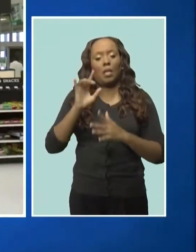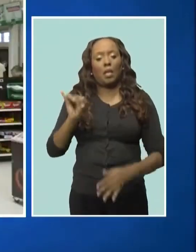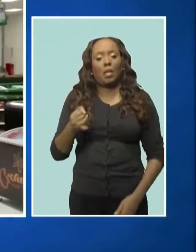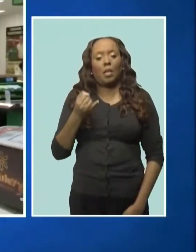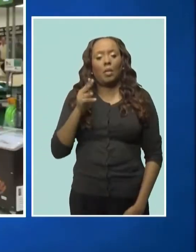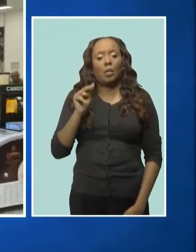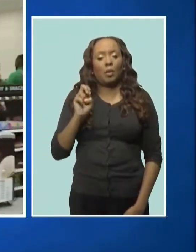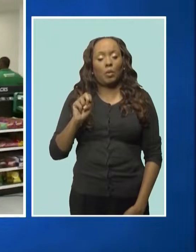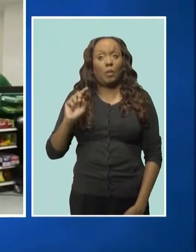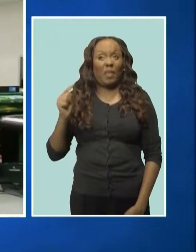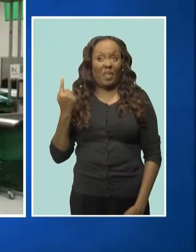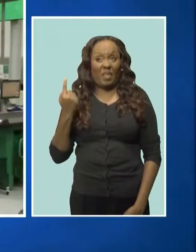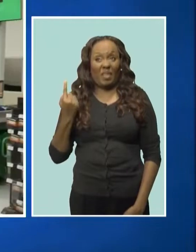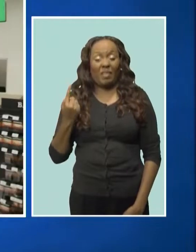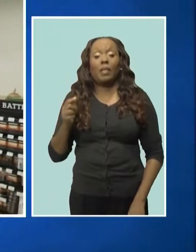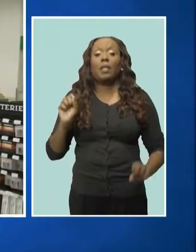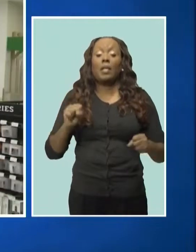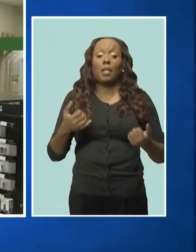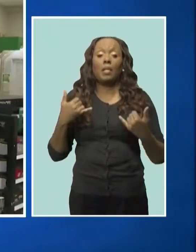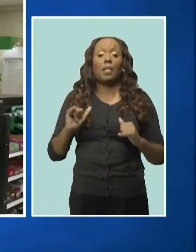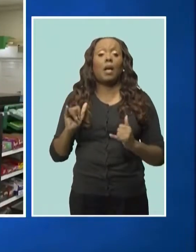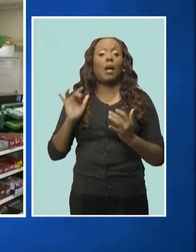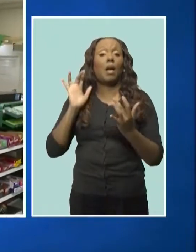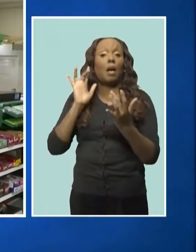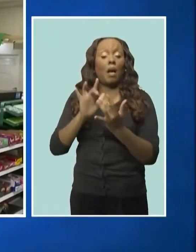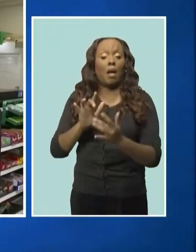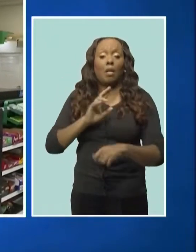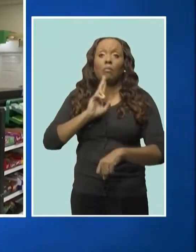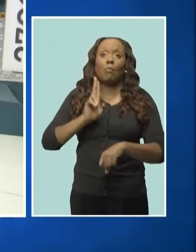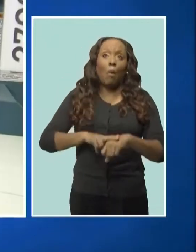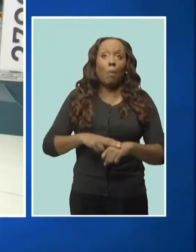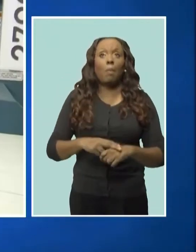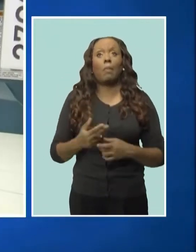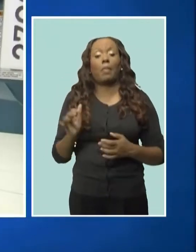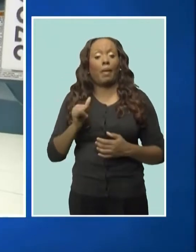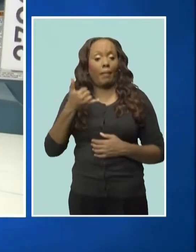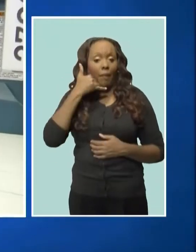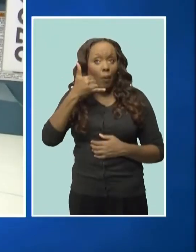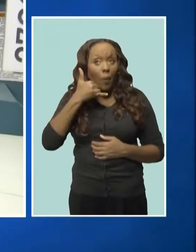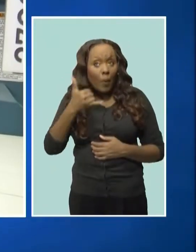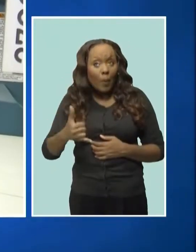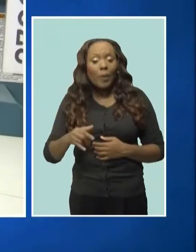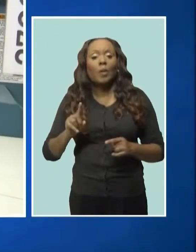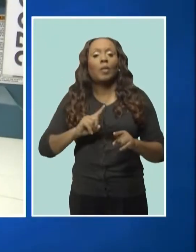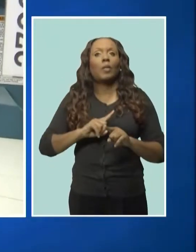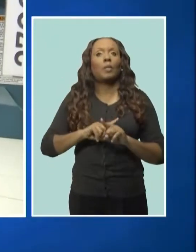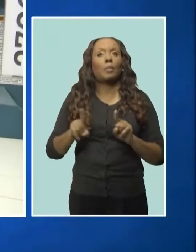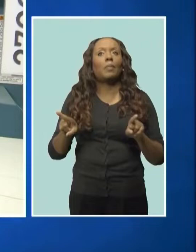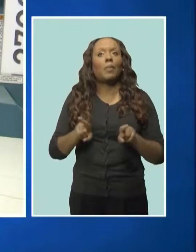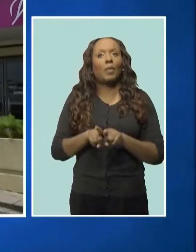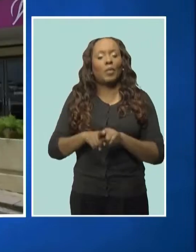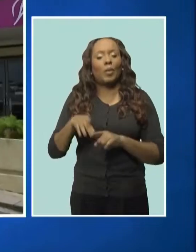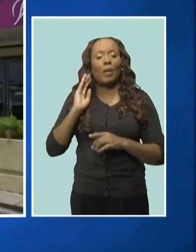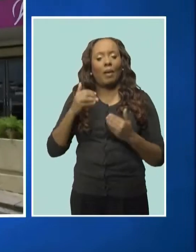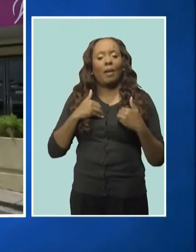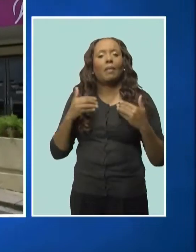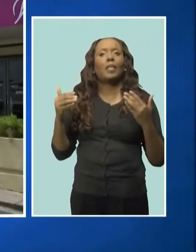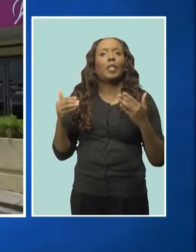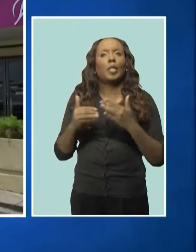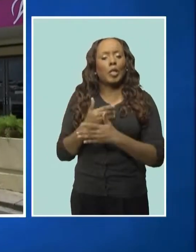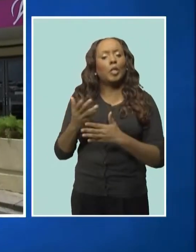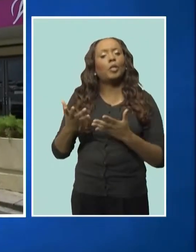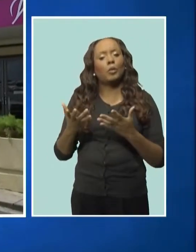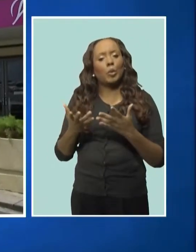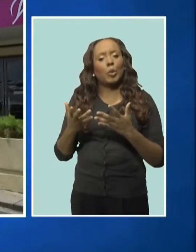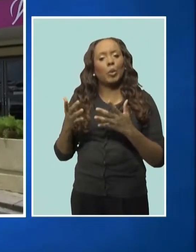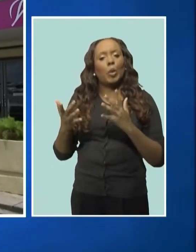customers will still be able to contact them via the usual avenues as well as via their new chatbot. Over